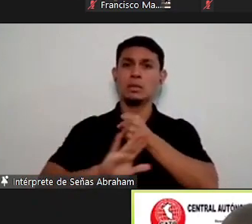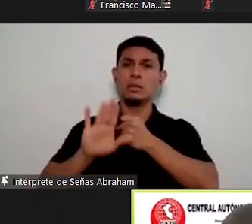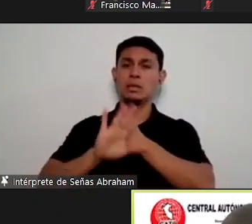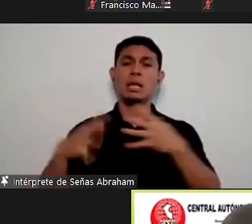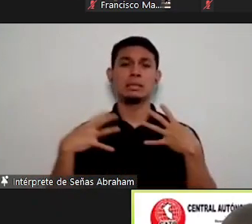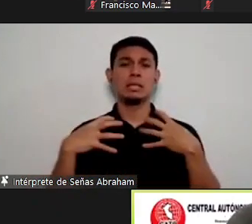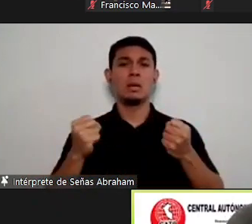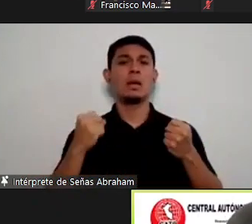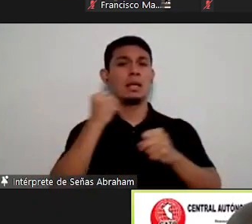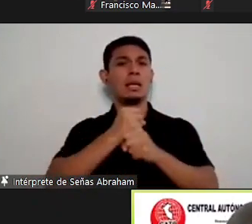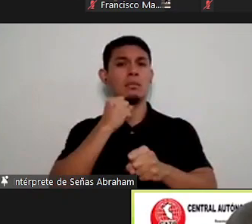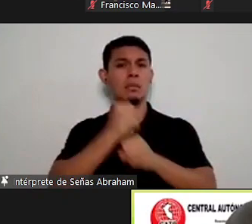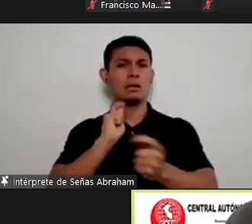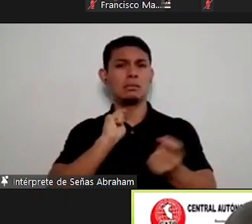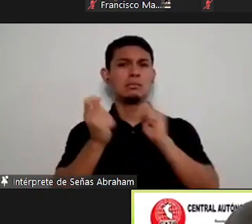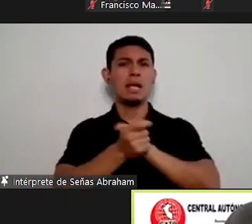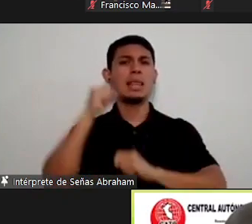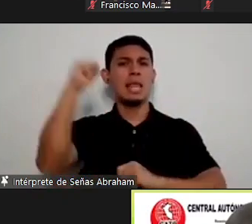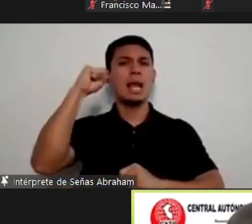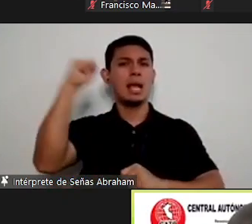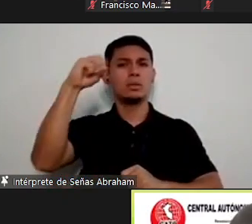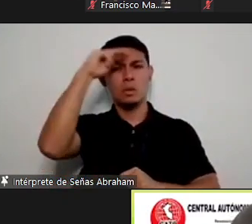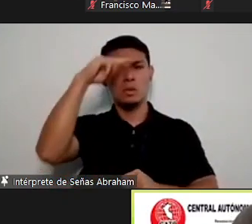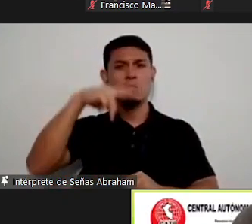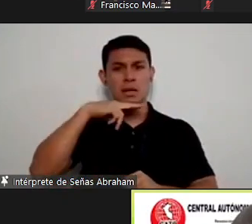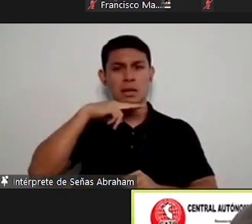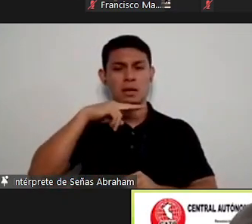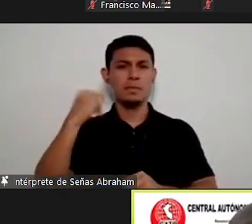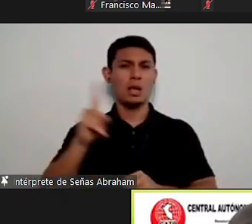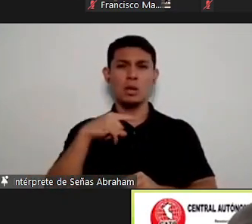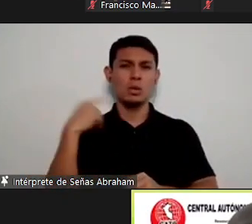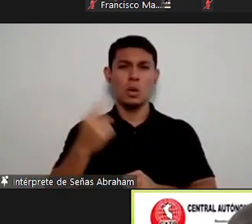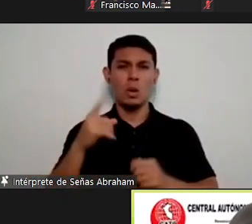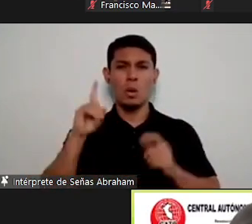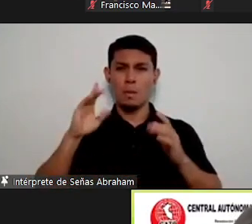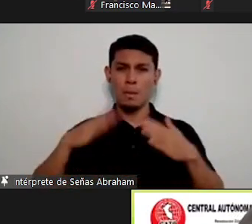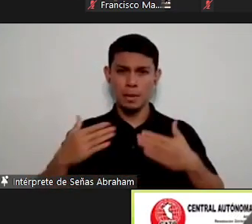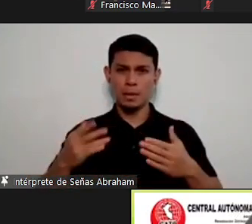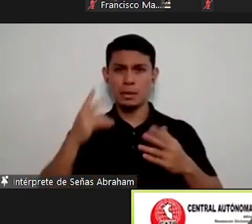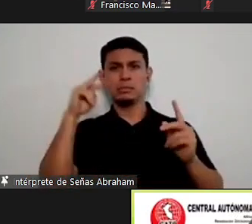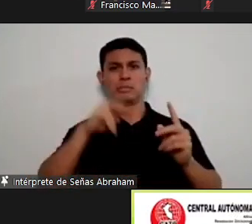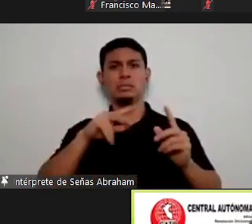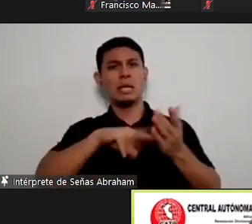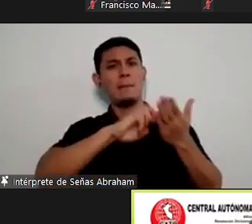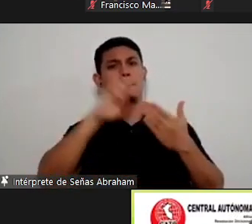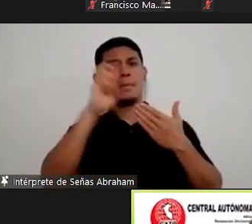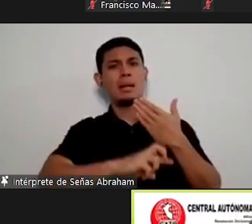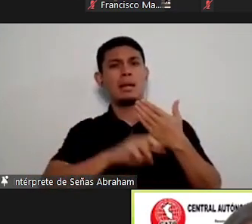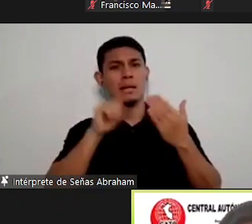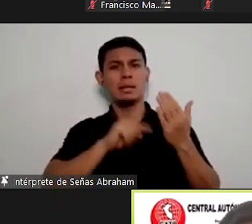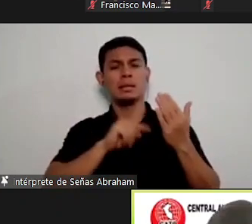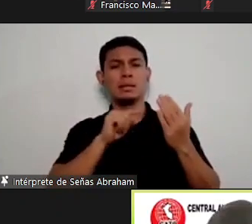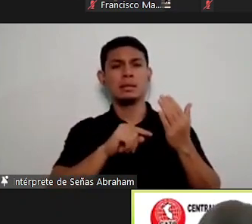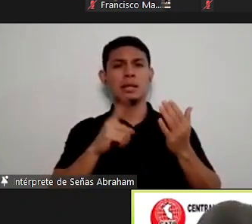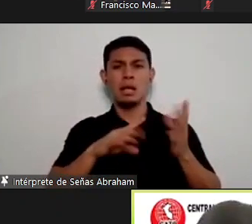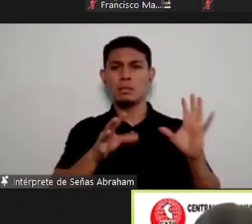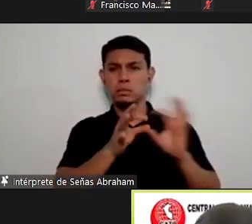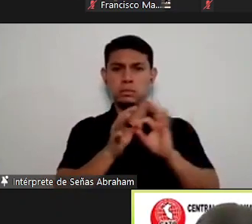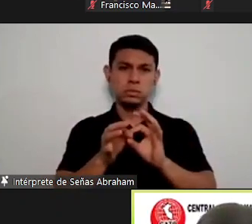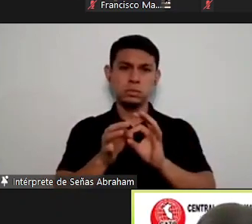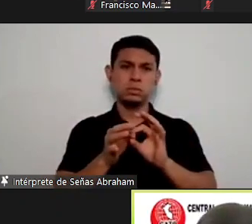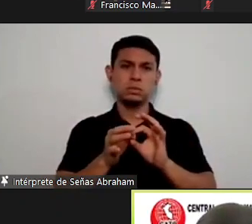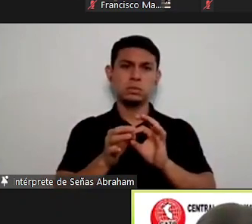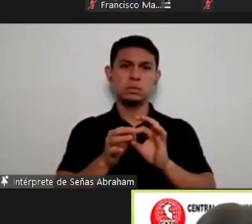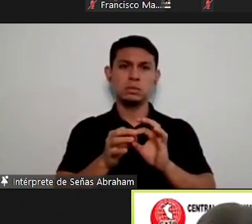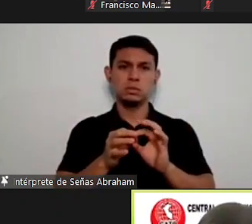we are soon to become for the health and security of work be uh human rights and everything that needs to